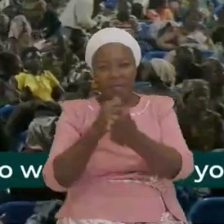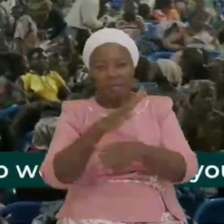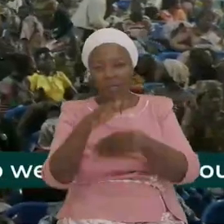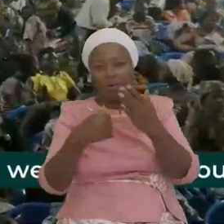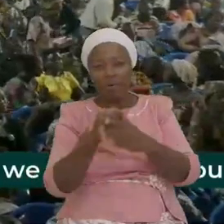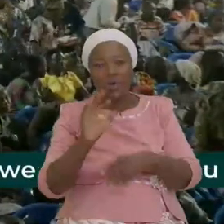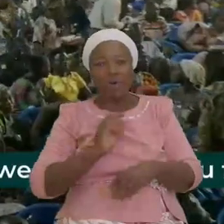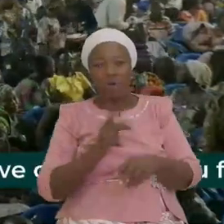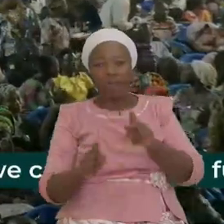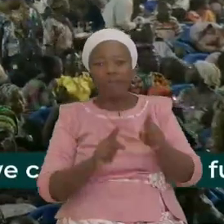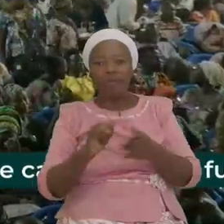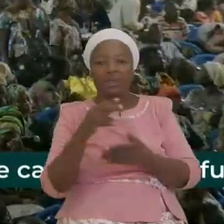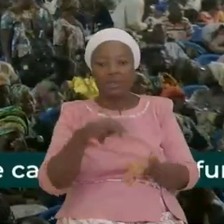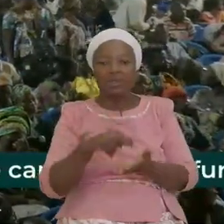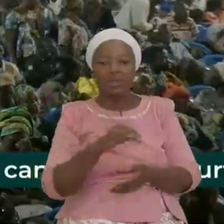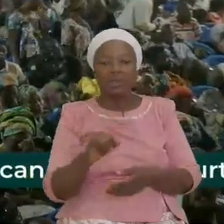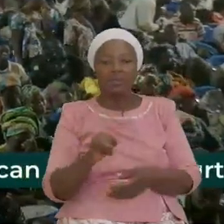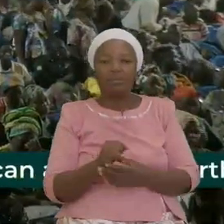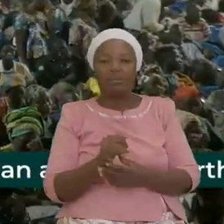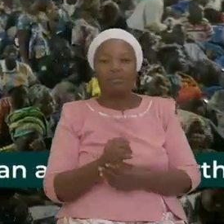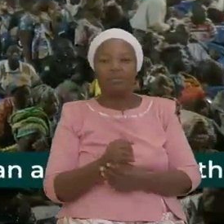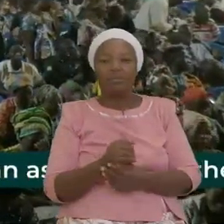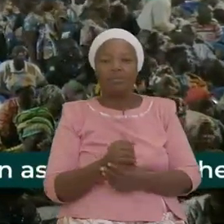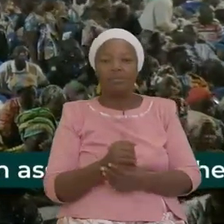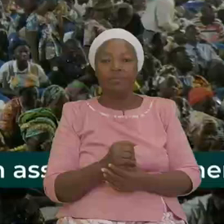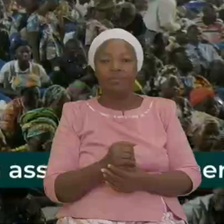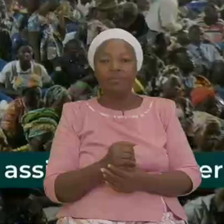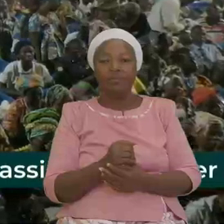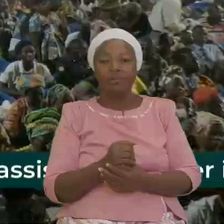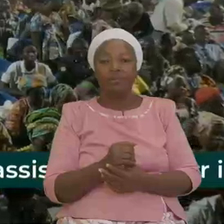counselors, help our brethren that are standing.